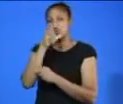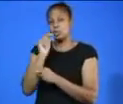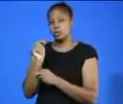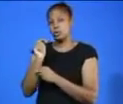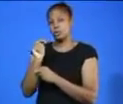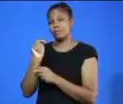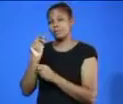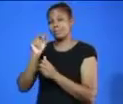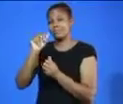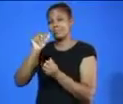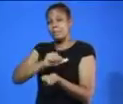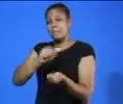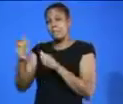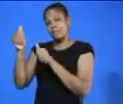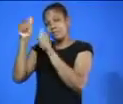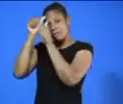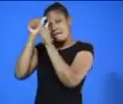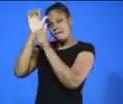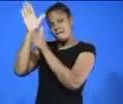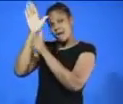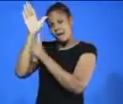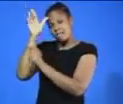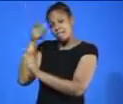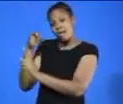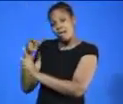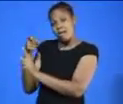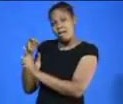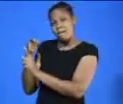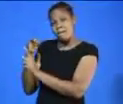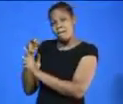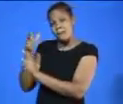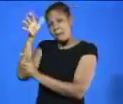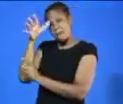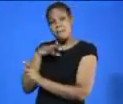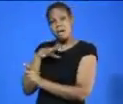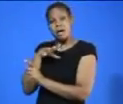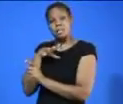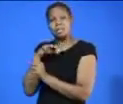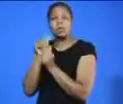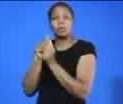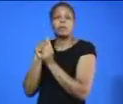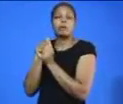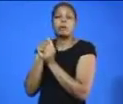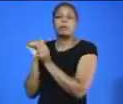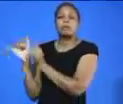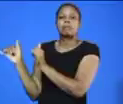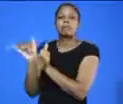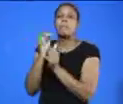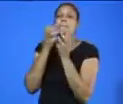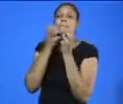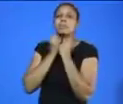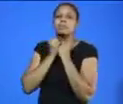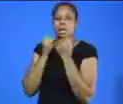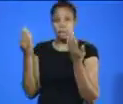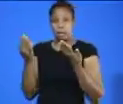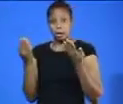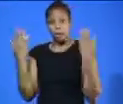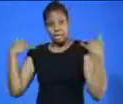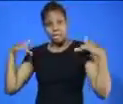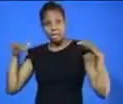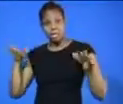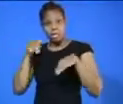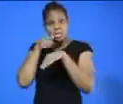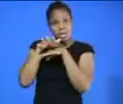was a man subject to like passion. Here comes an angel with a message from God.